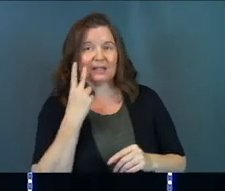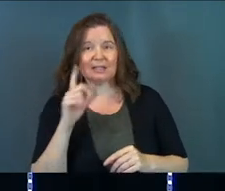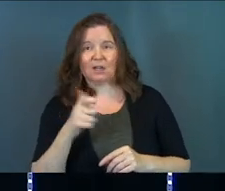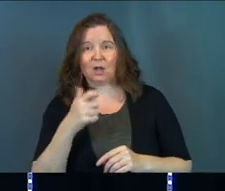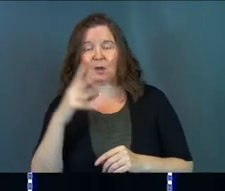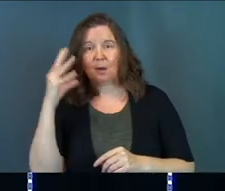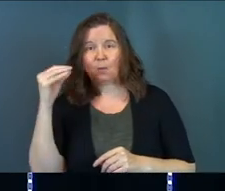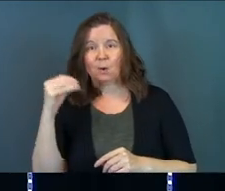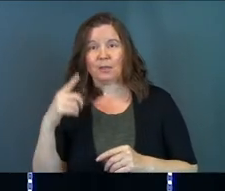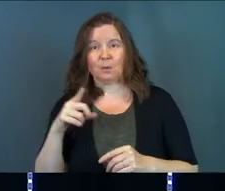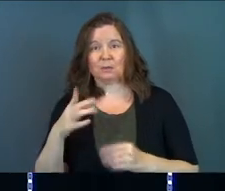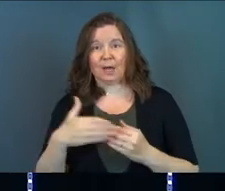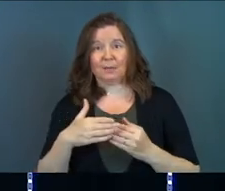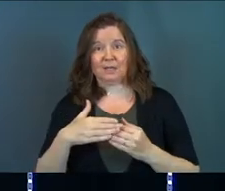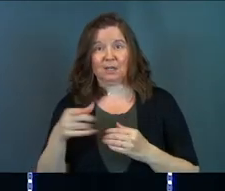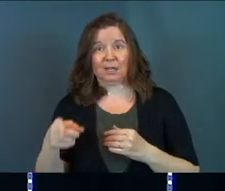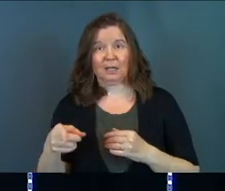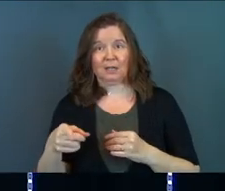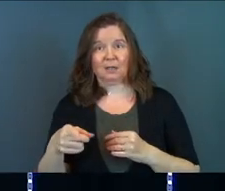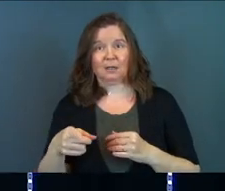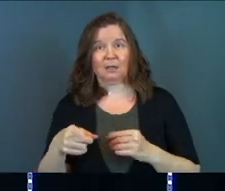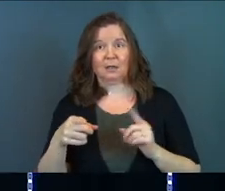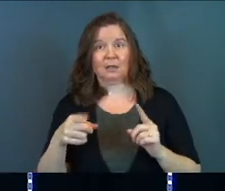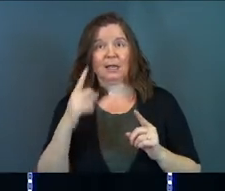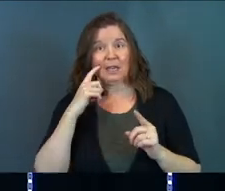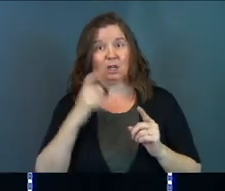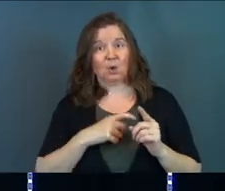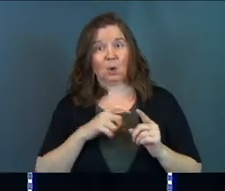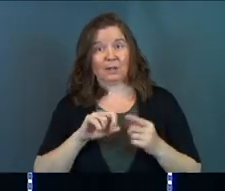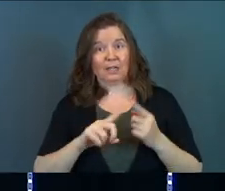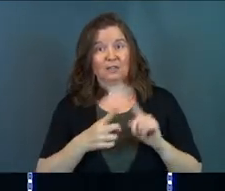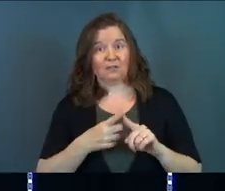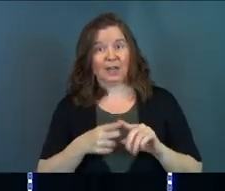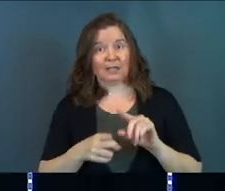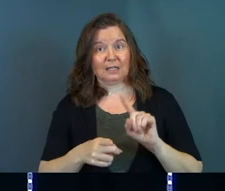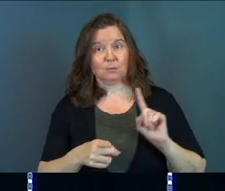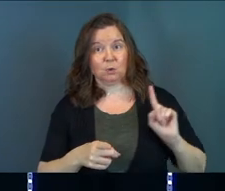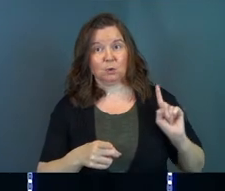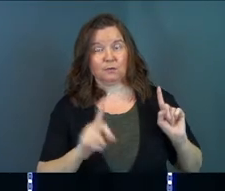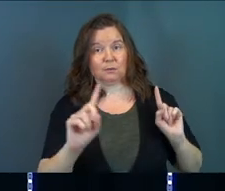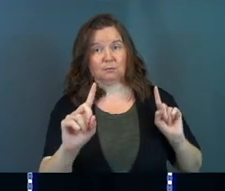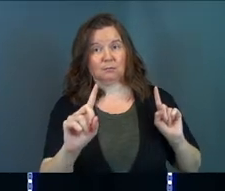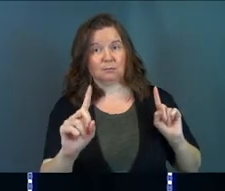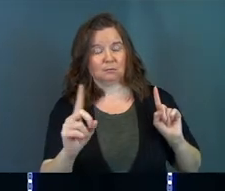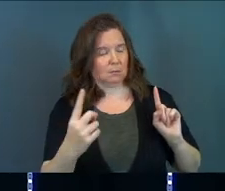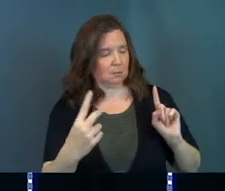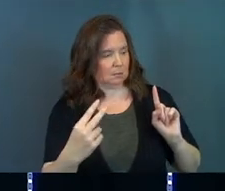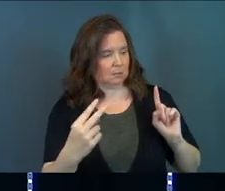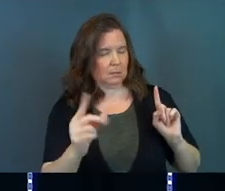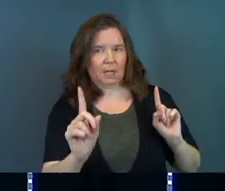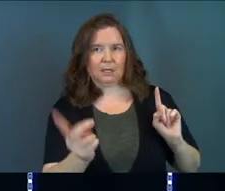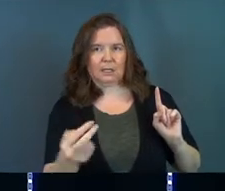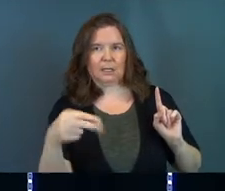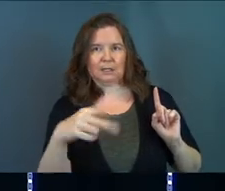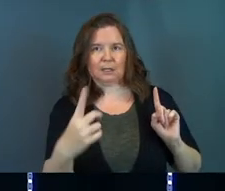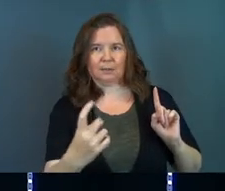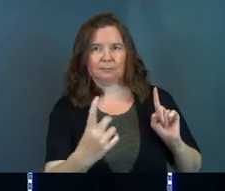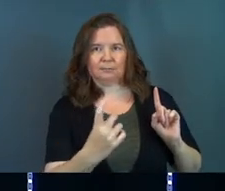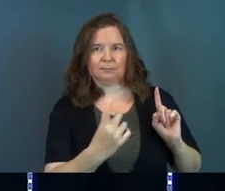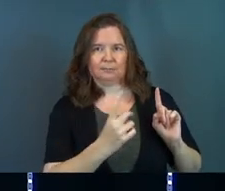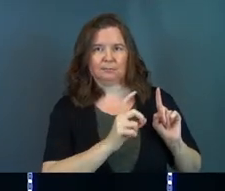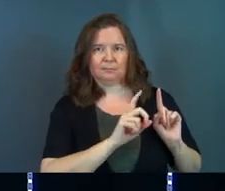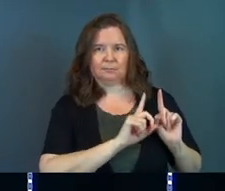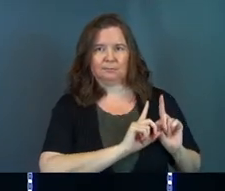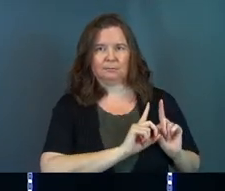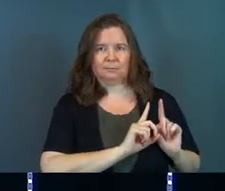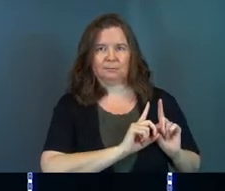see another little boy that was up near where he was, and he notices that his friend has moved. And he gets up and he walks toward the